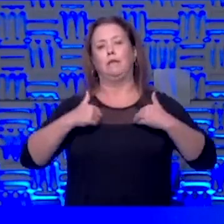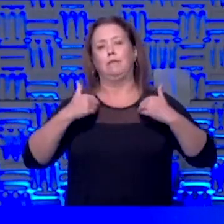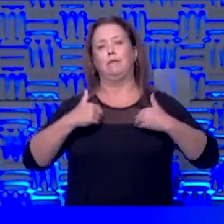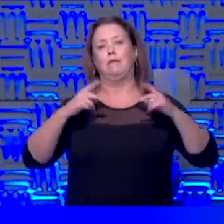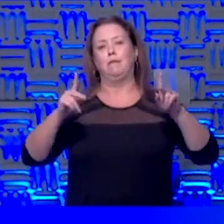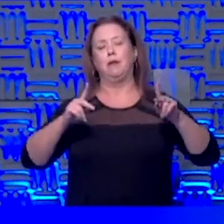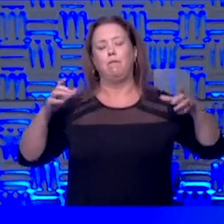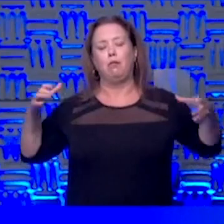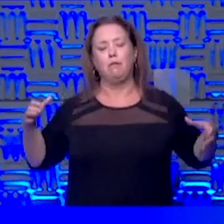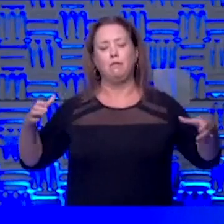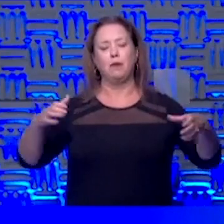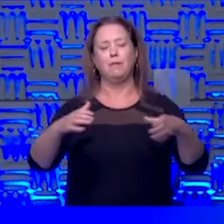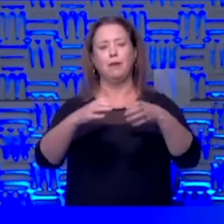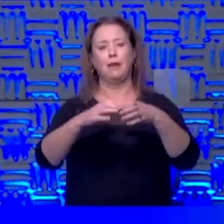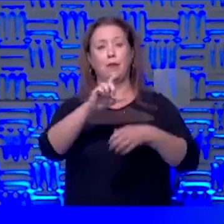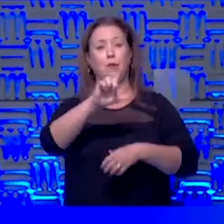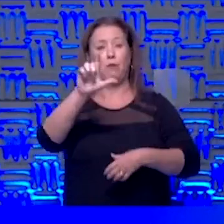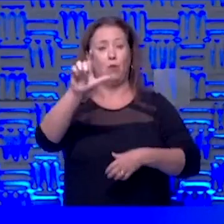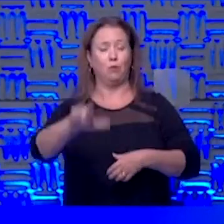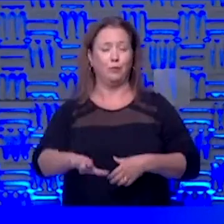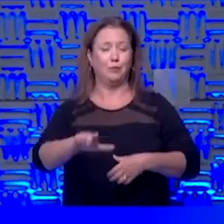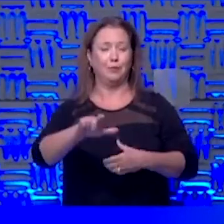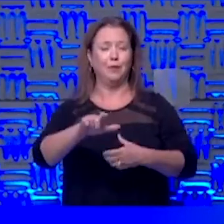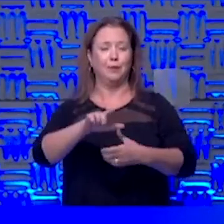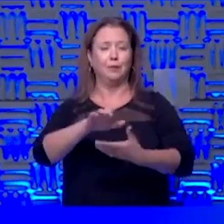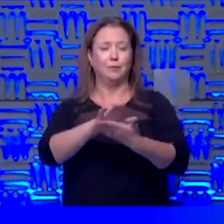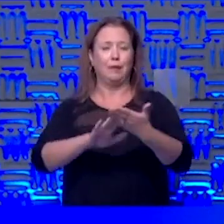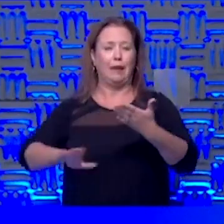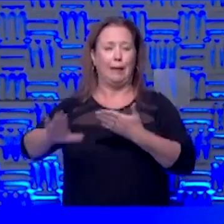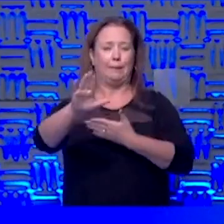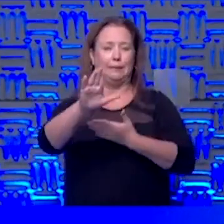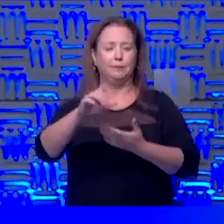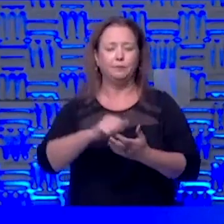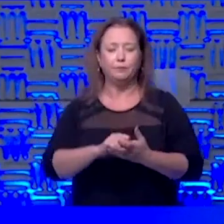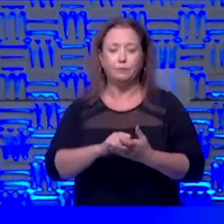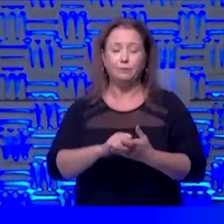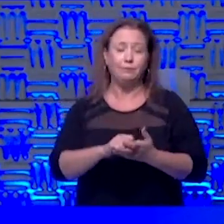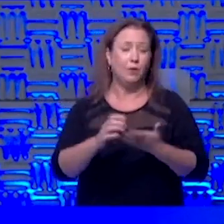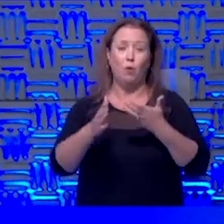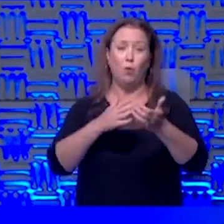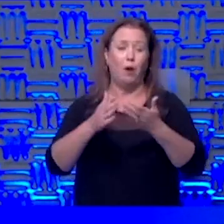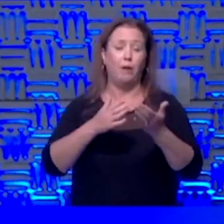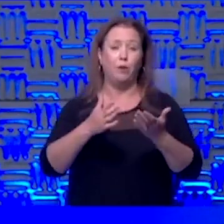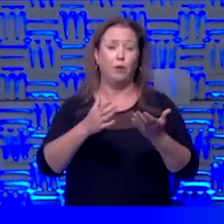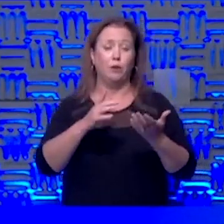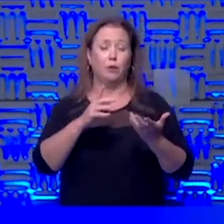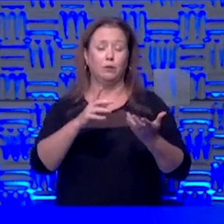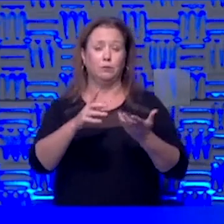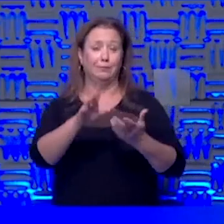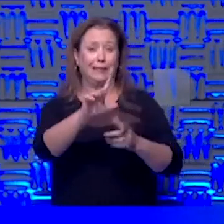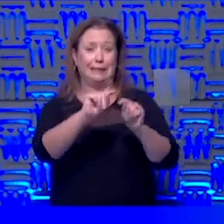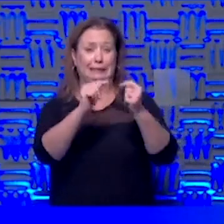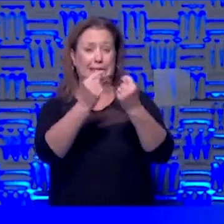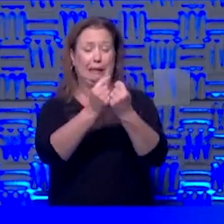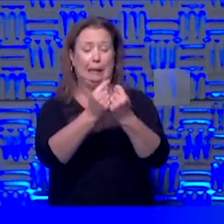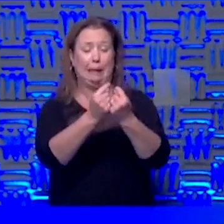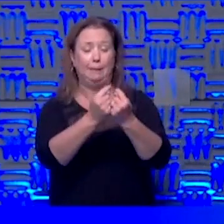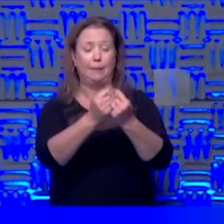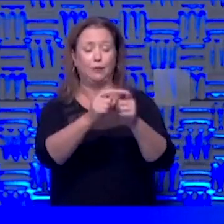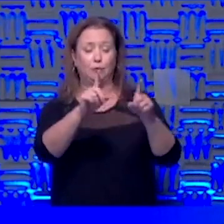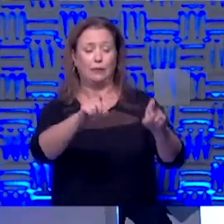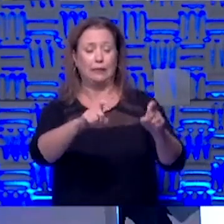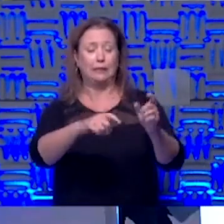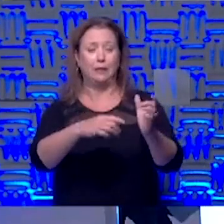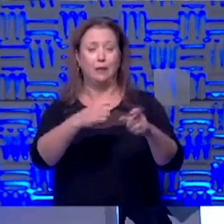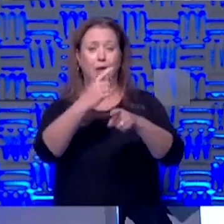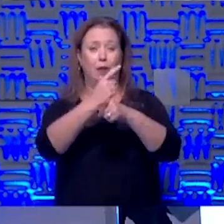together into this, into the Lawrence campus, or wherever you may be, such as with a team doing the testing on a regular basis.